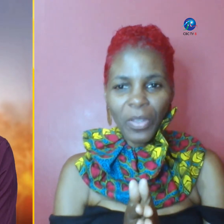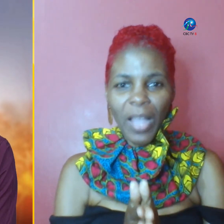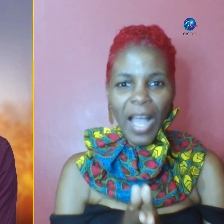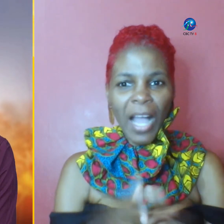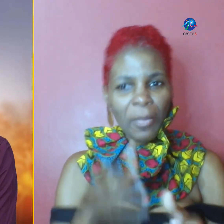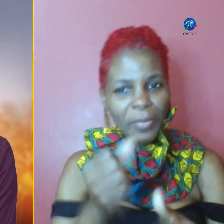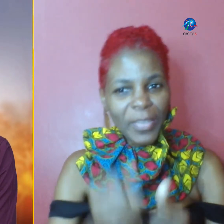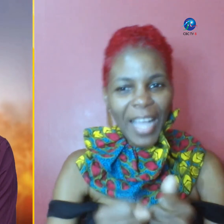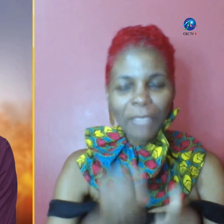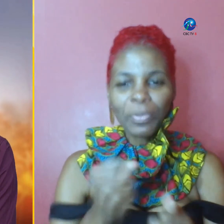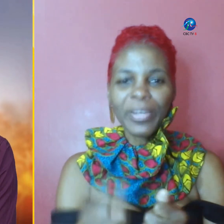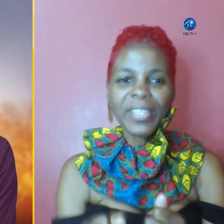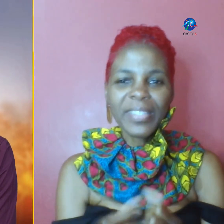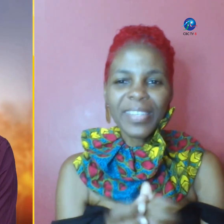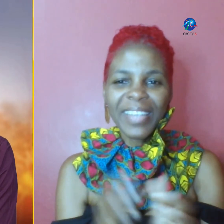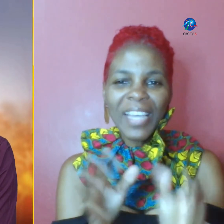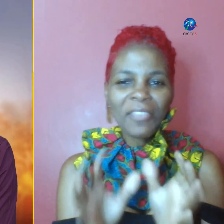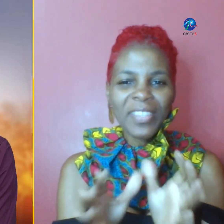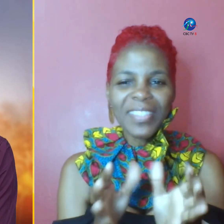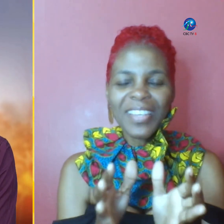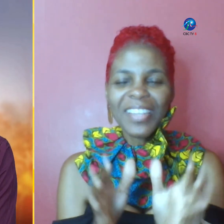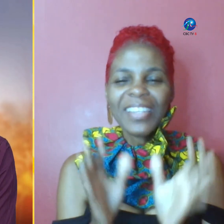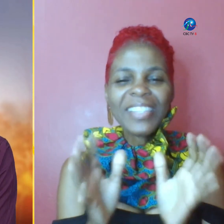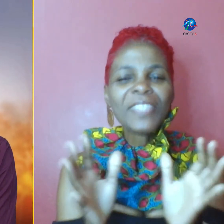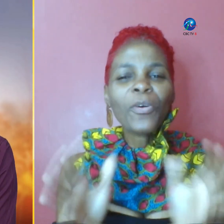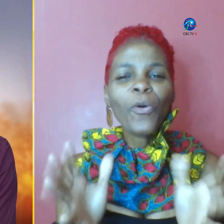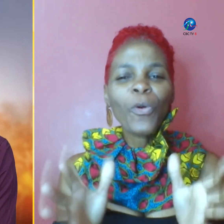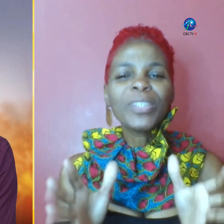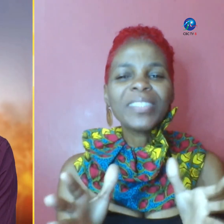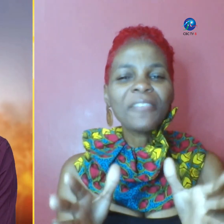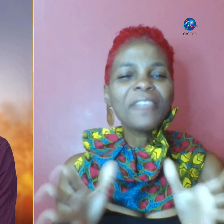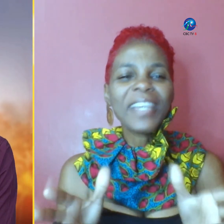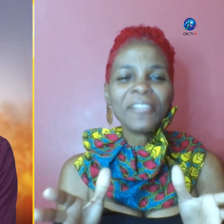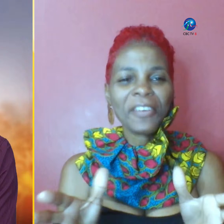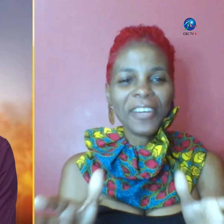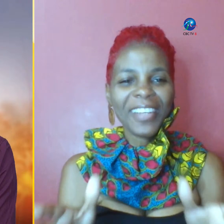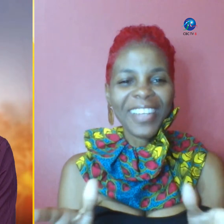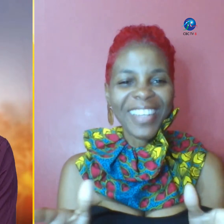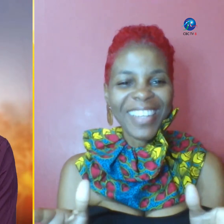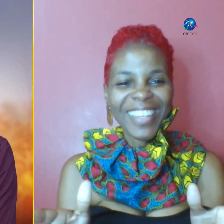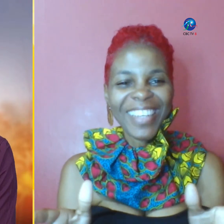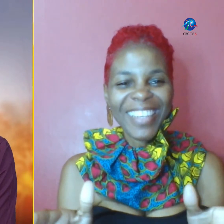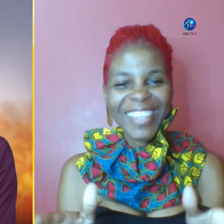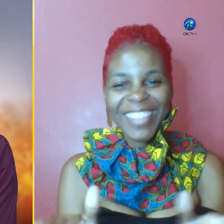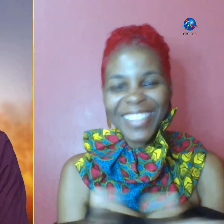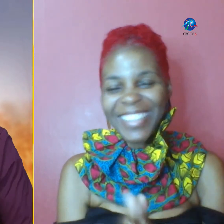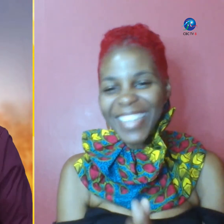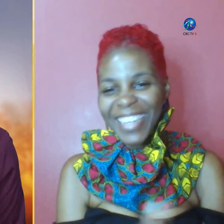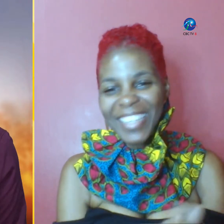together and pressed gave it its own flavor.